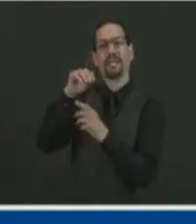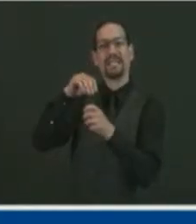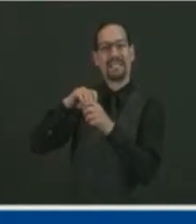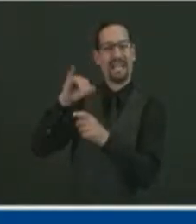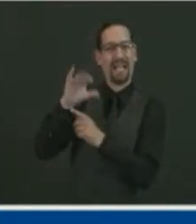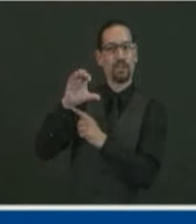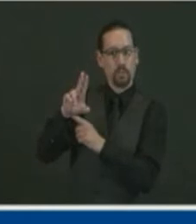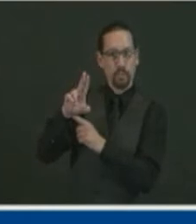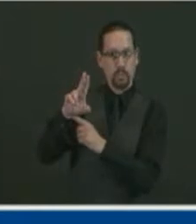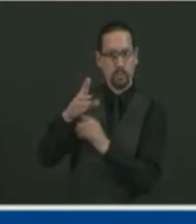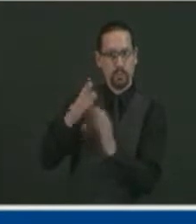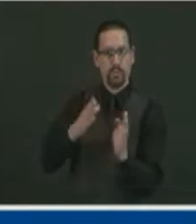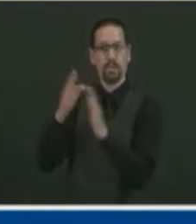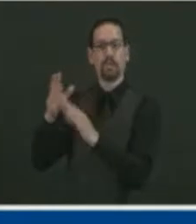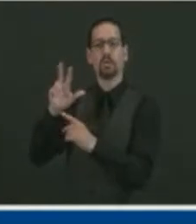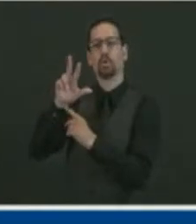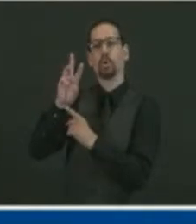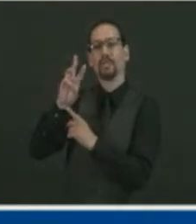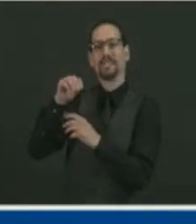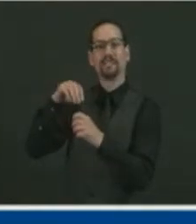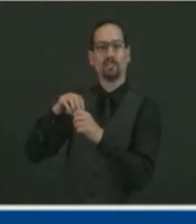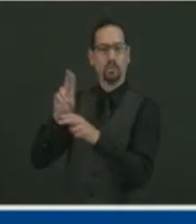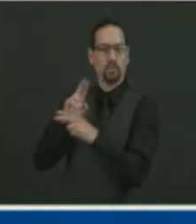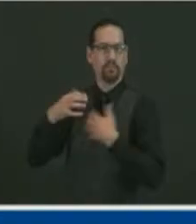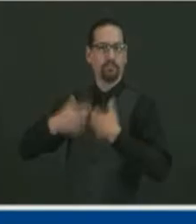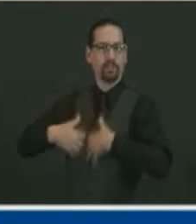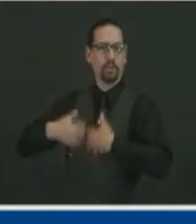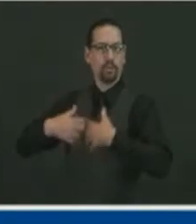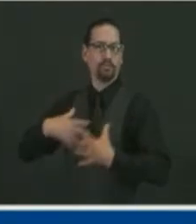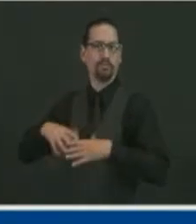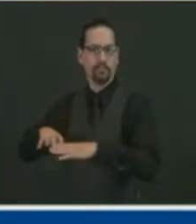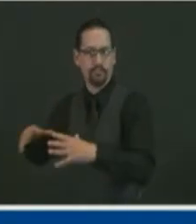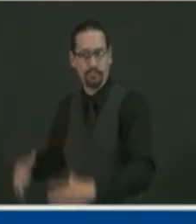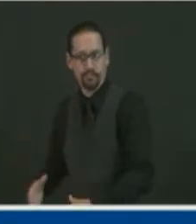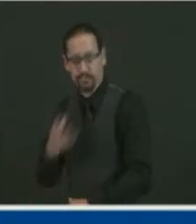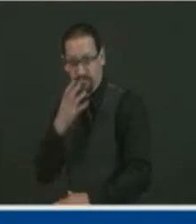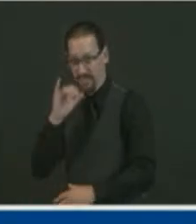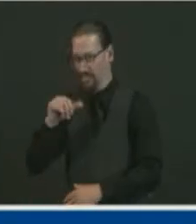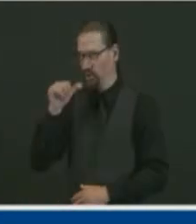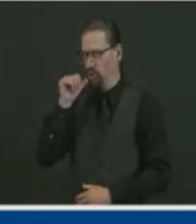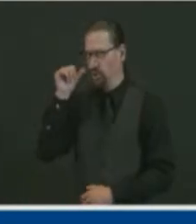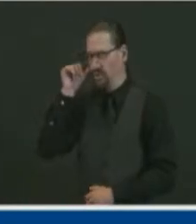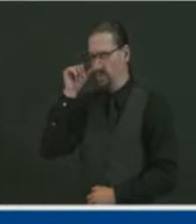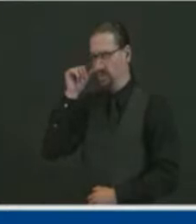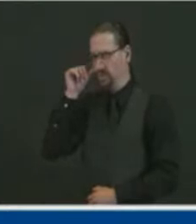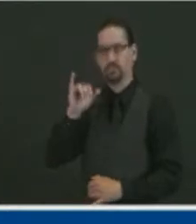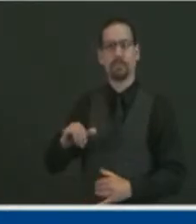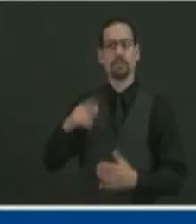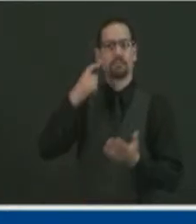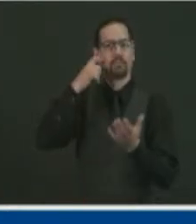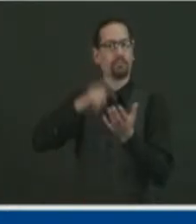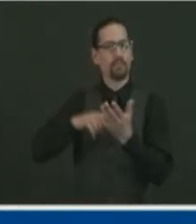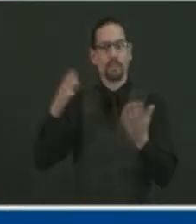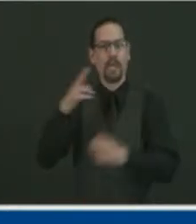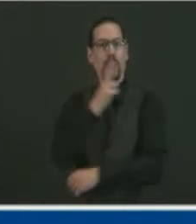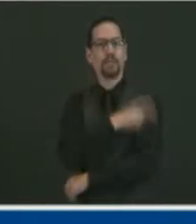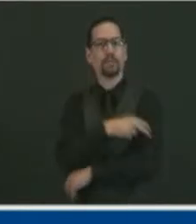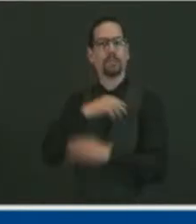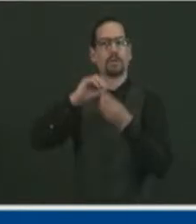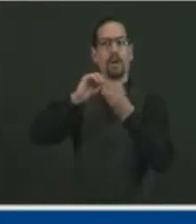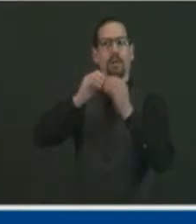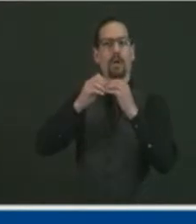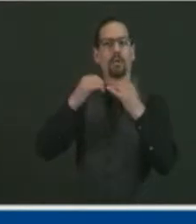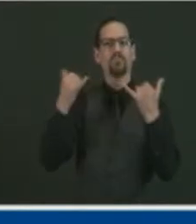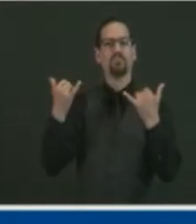36 on a ventilator. The stability in our hospital numbers is an